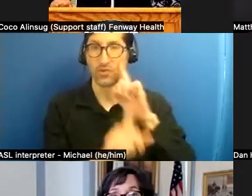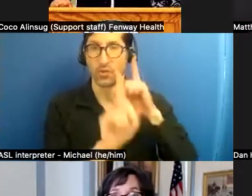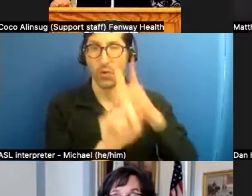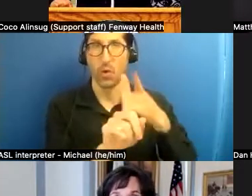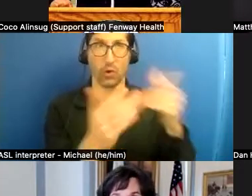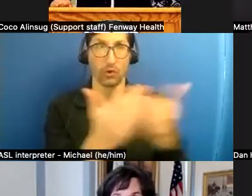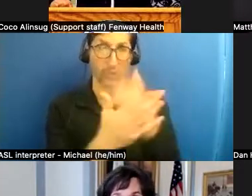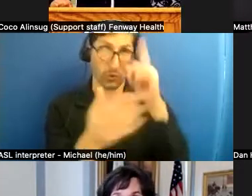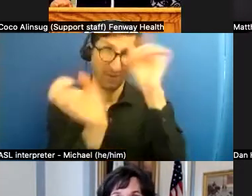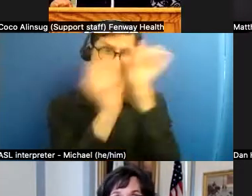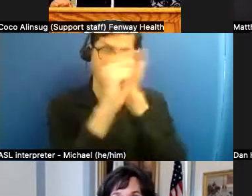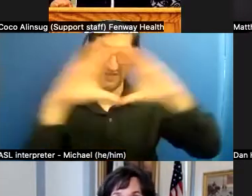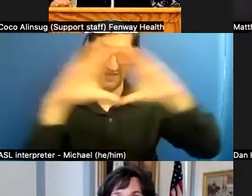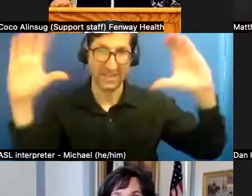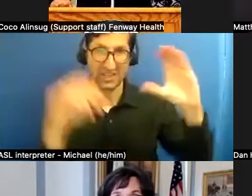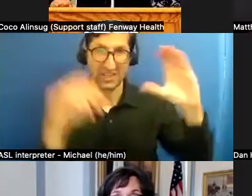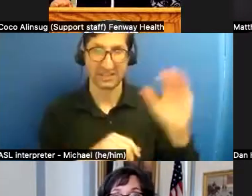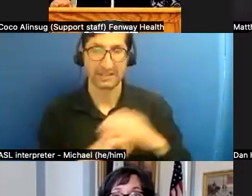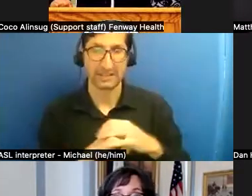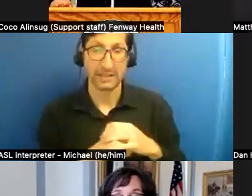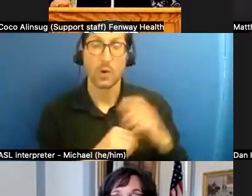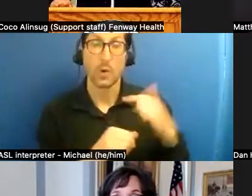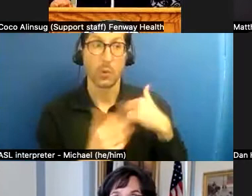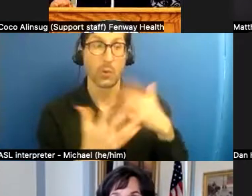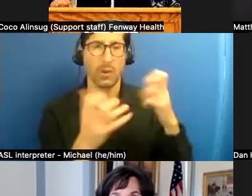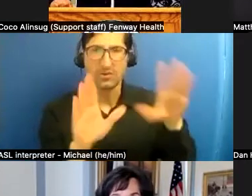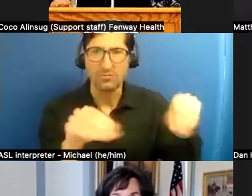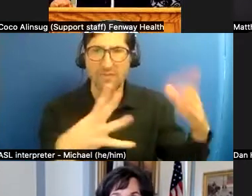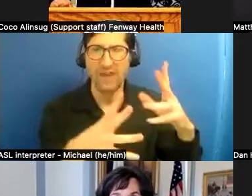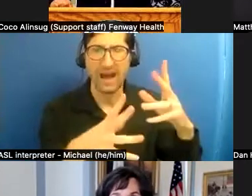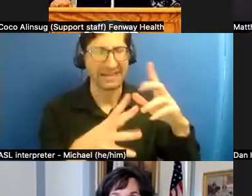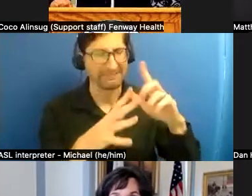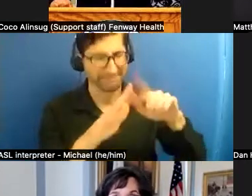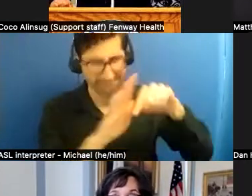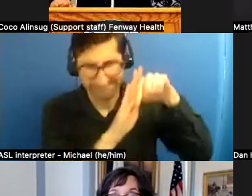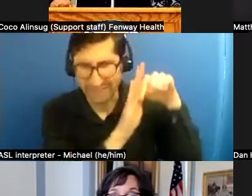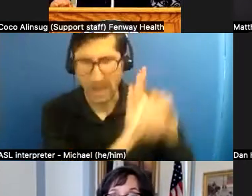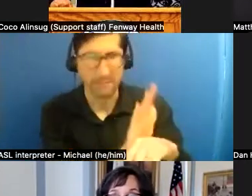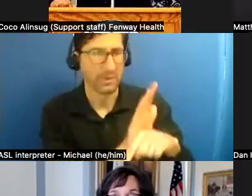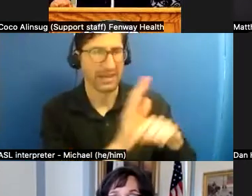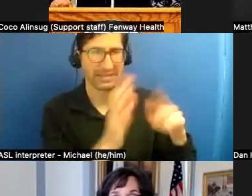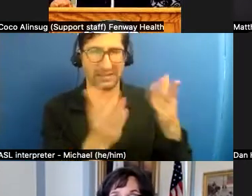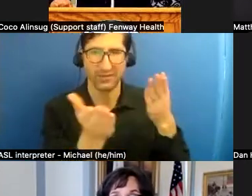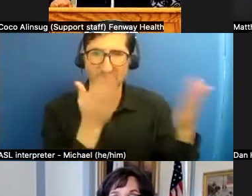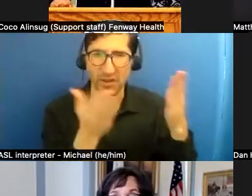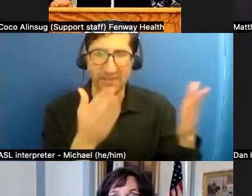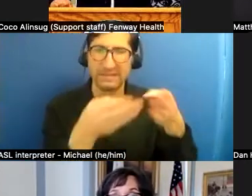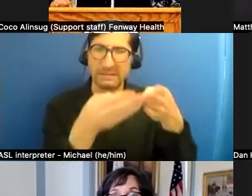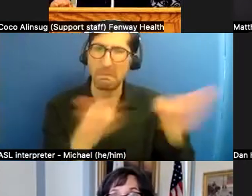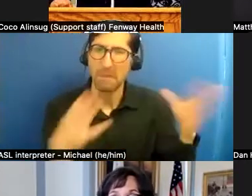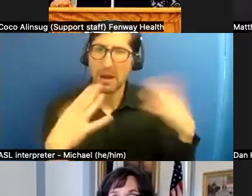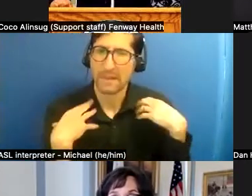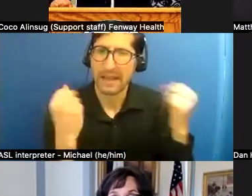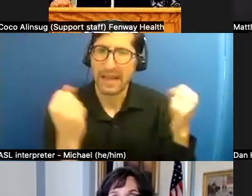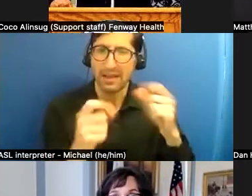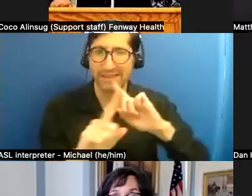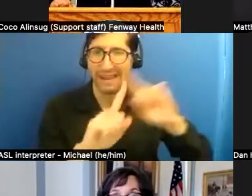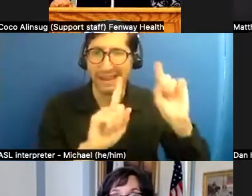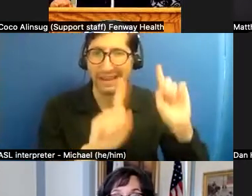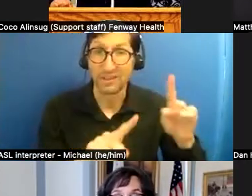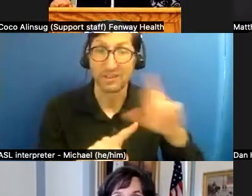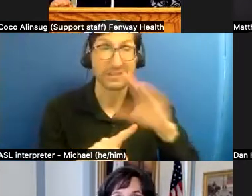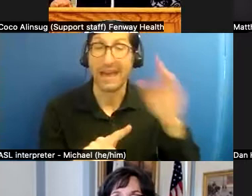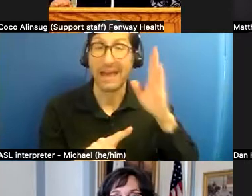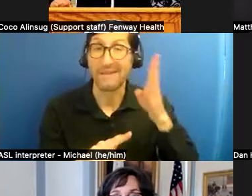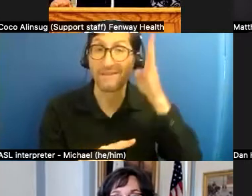towards comprehensive services, public health solutions, and most of all, a future